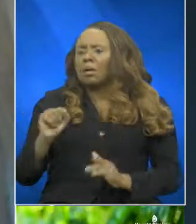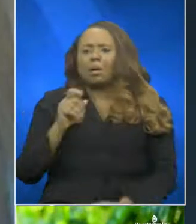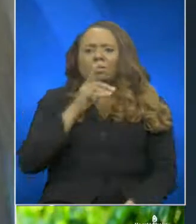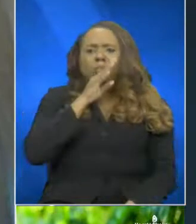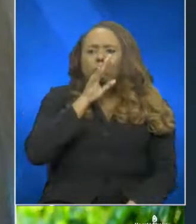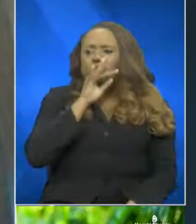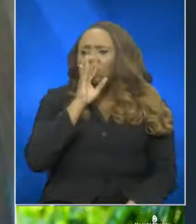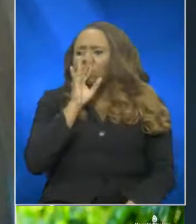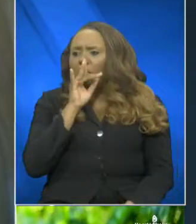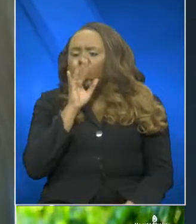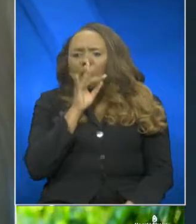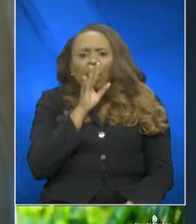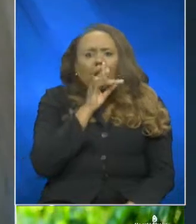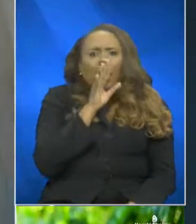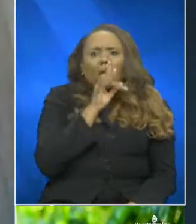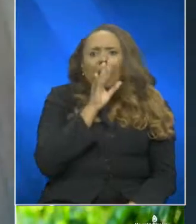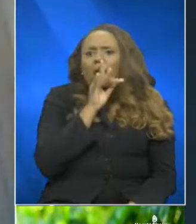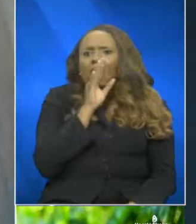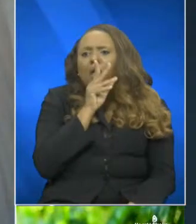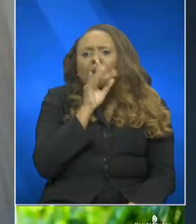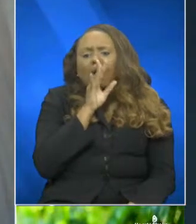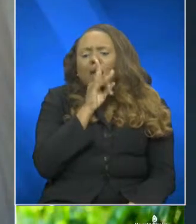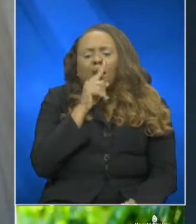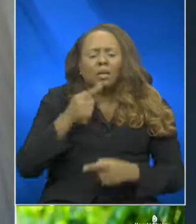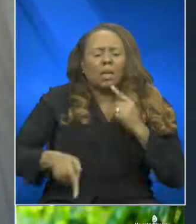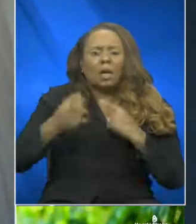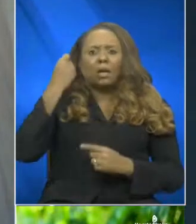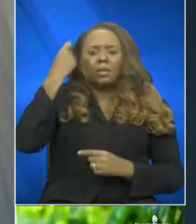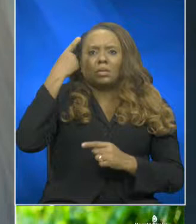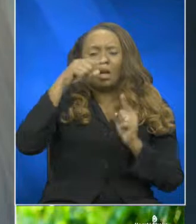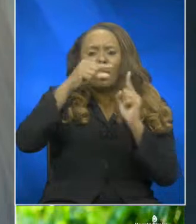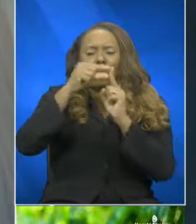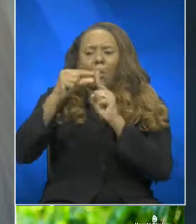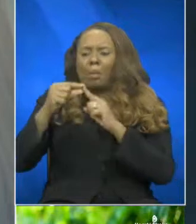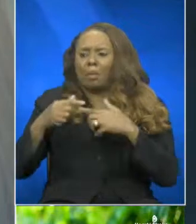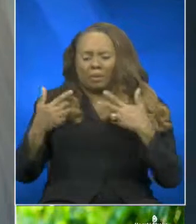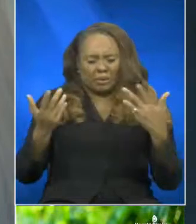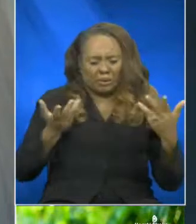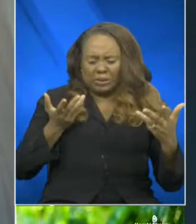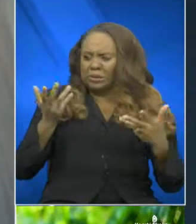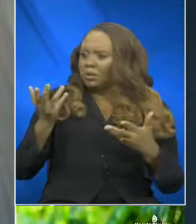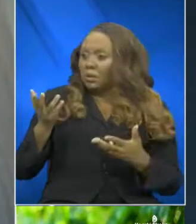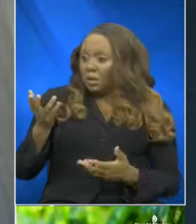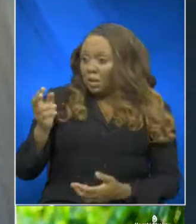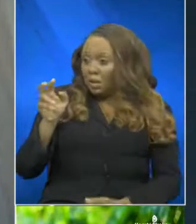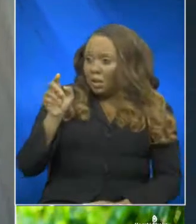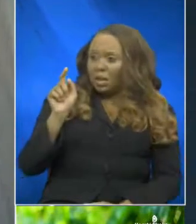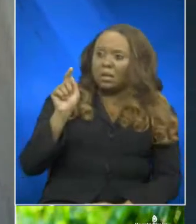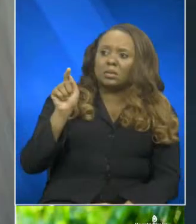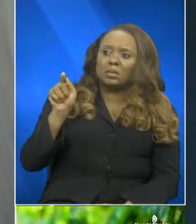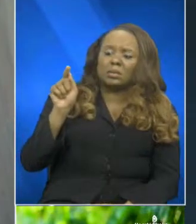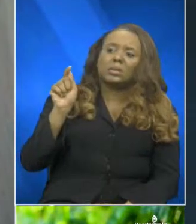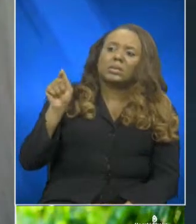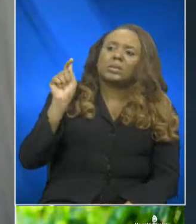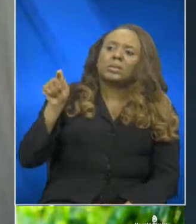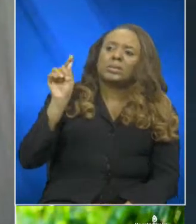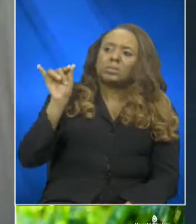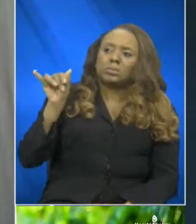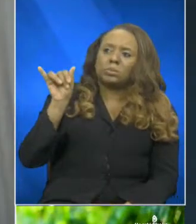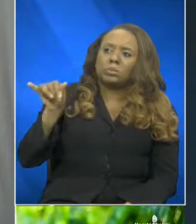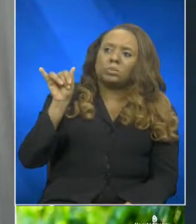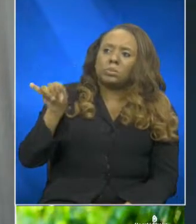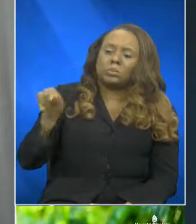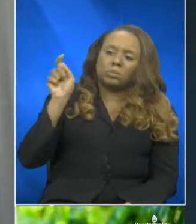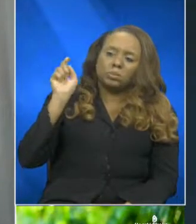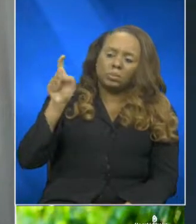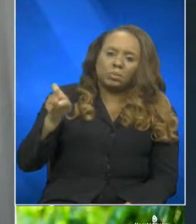in some sort of unintelligible or unrecognizable speech, then that is